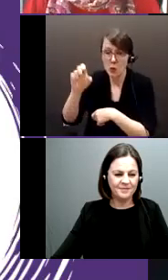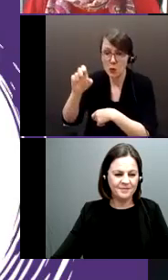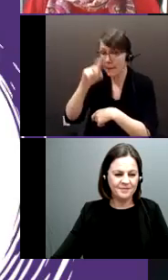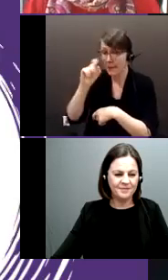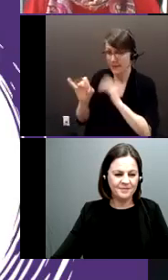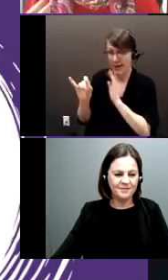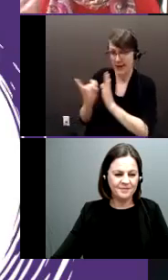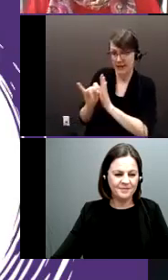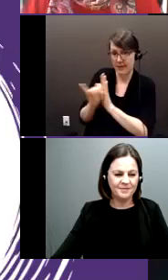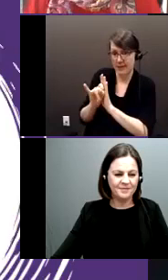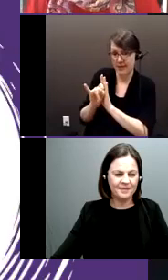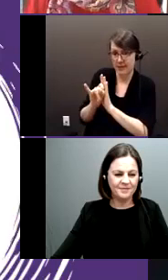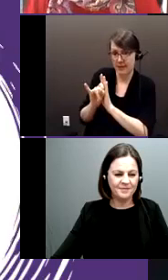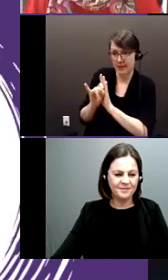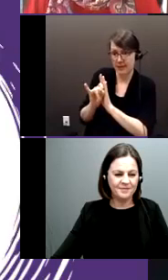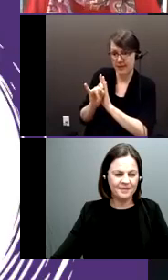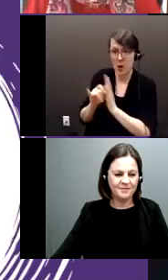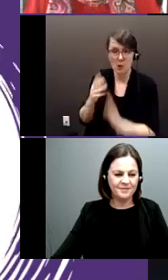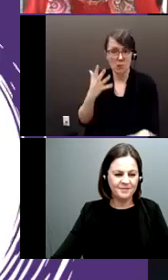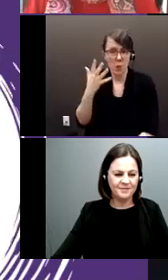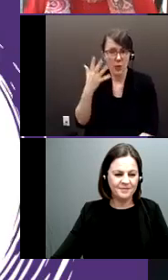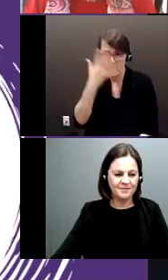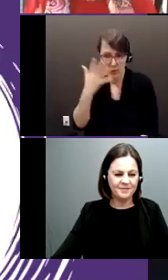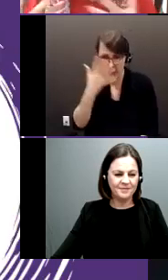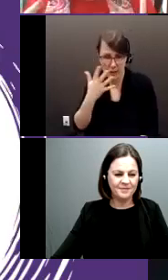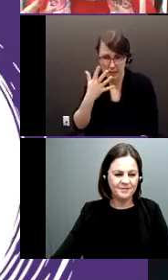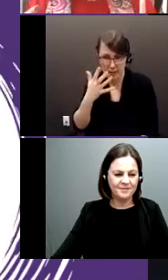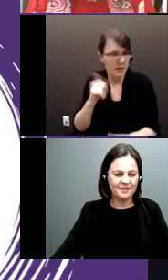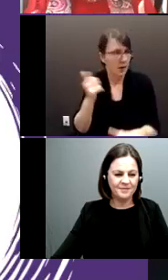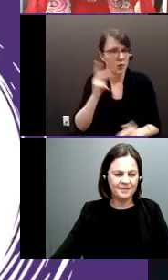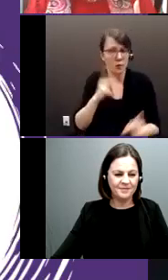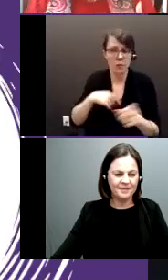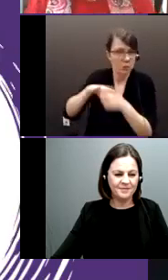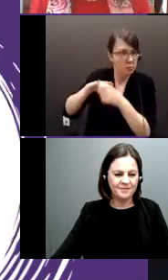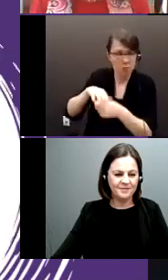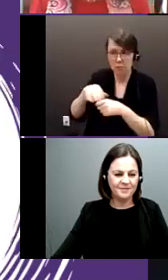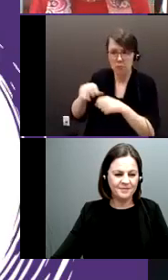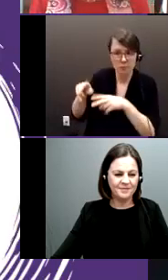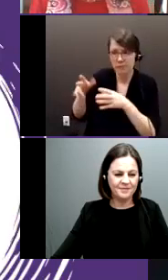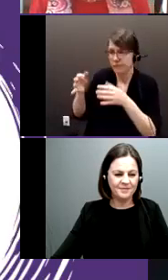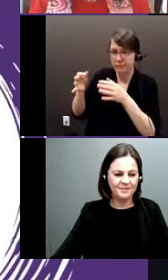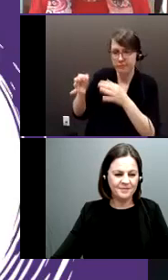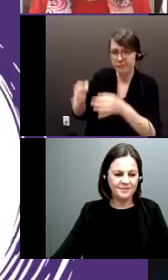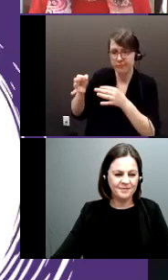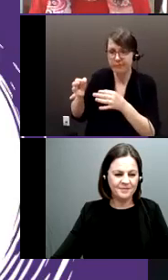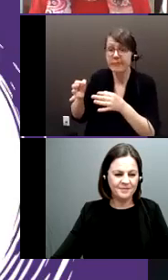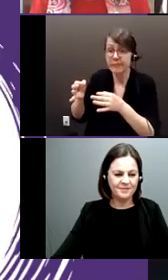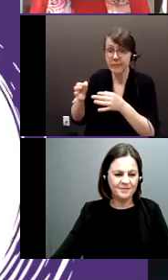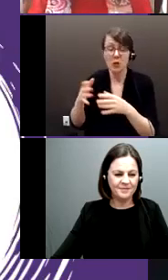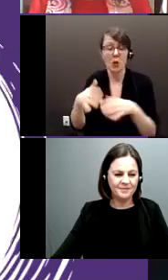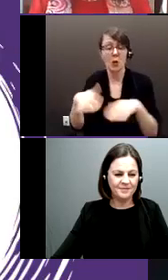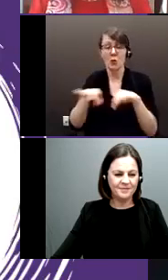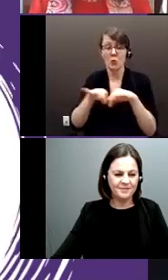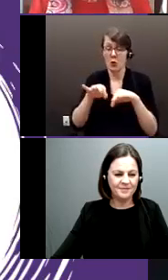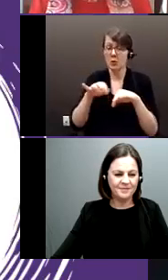they are or what they look like. So it's really important that when we talk about